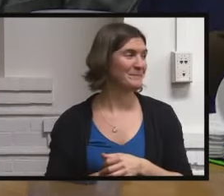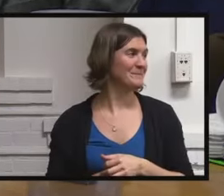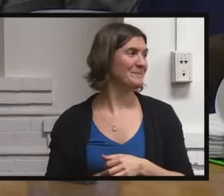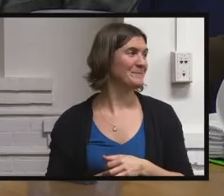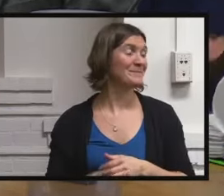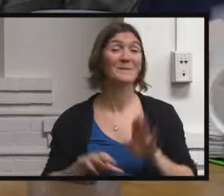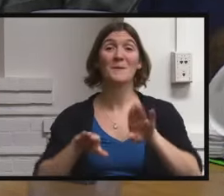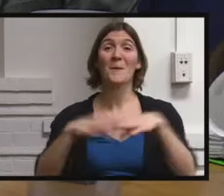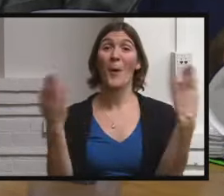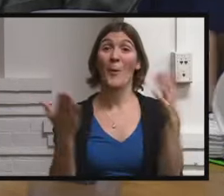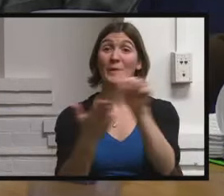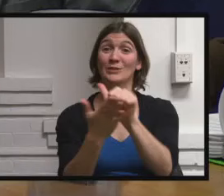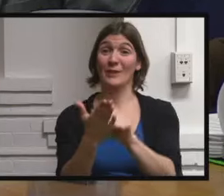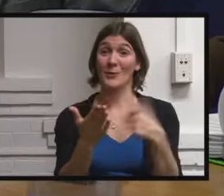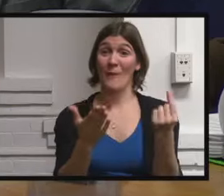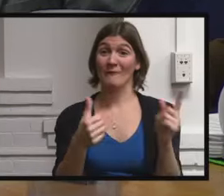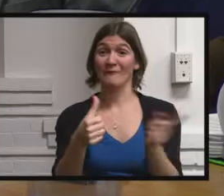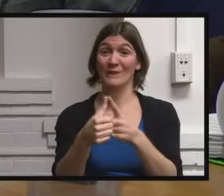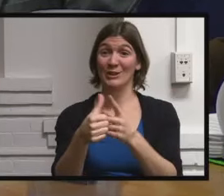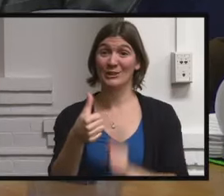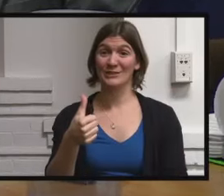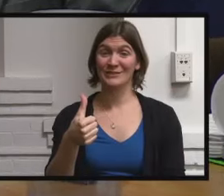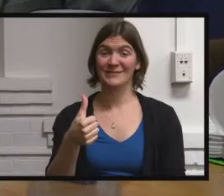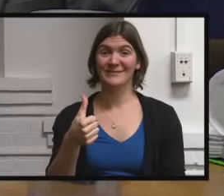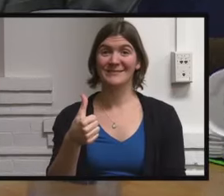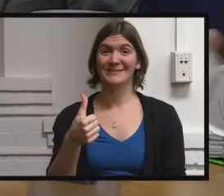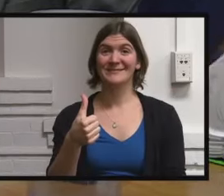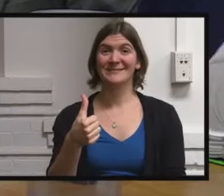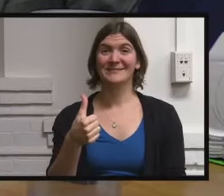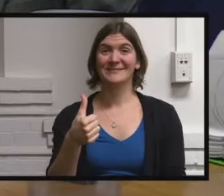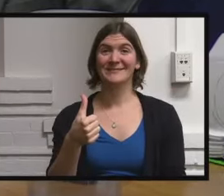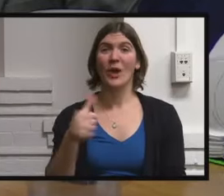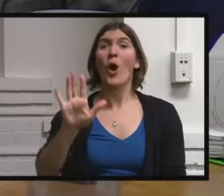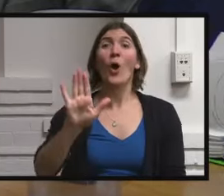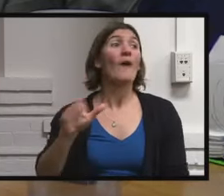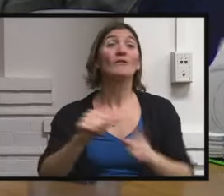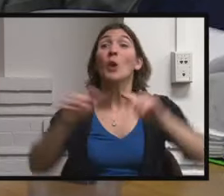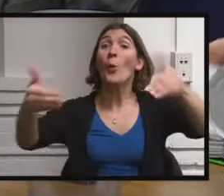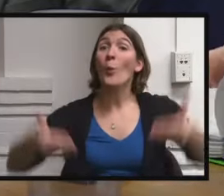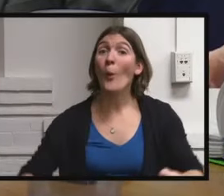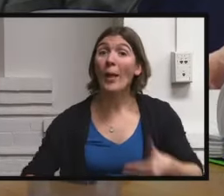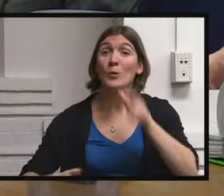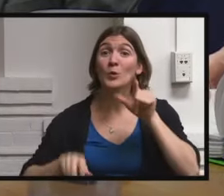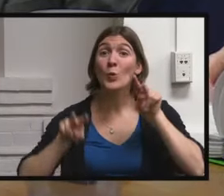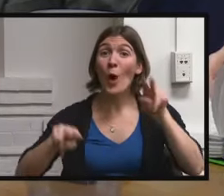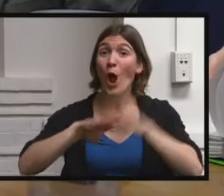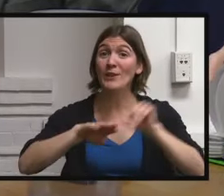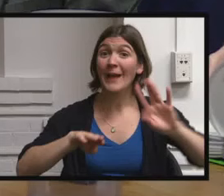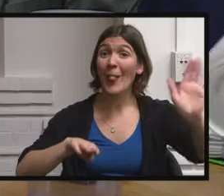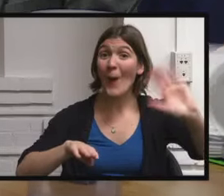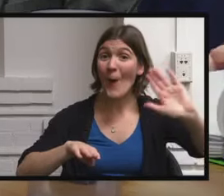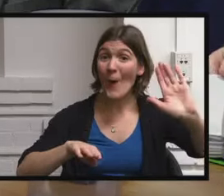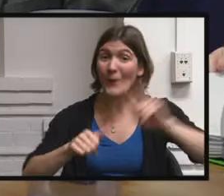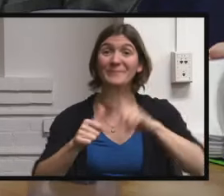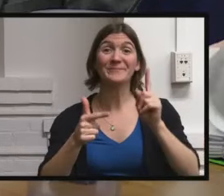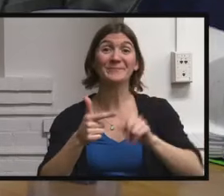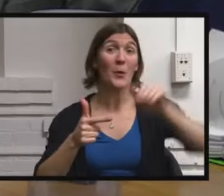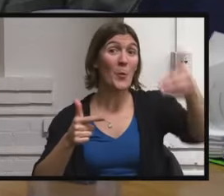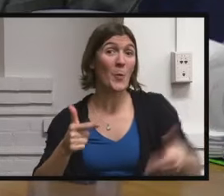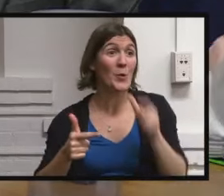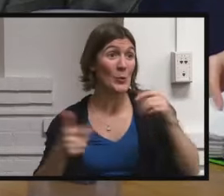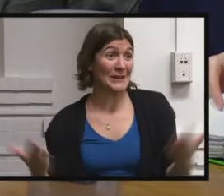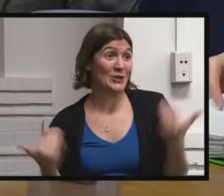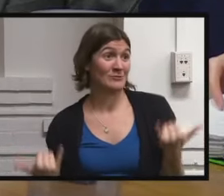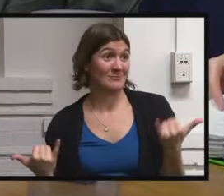The first item on tonight's agenda, welcome to everybody who's watching us on TV. Welcome to everybody who's